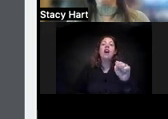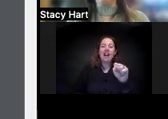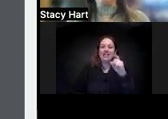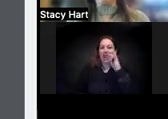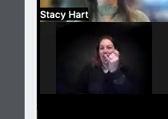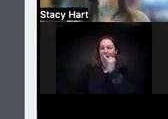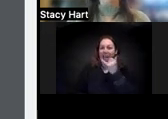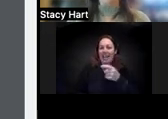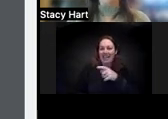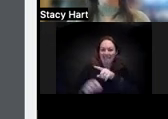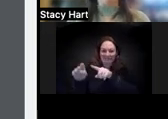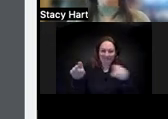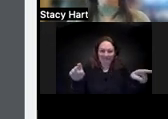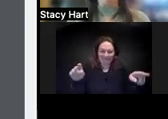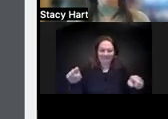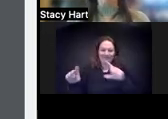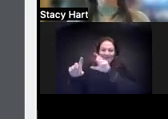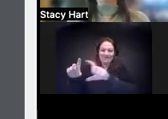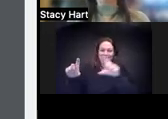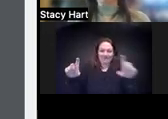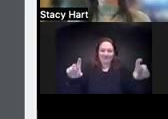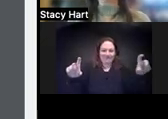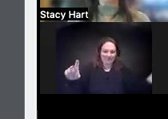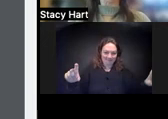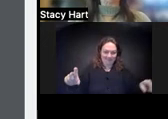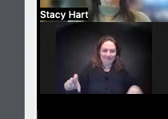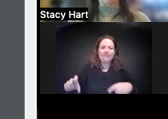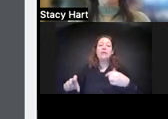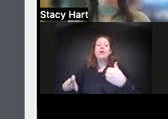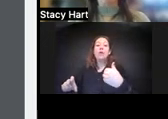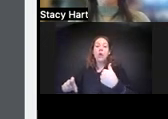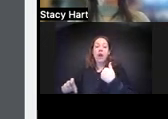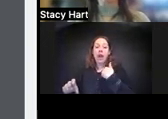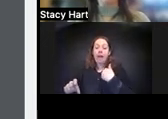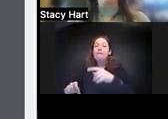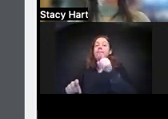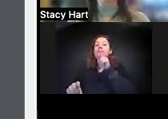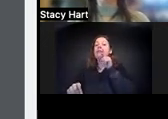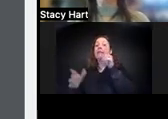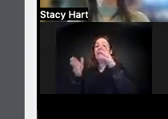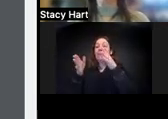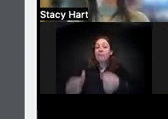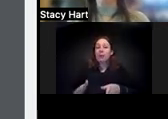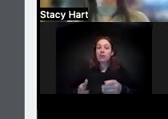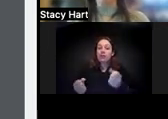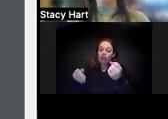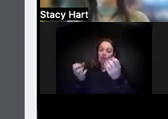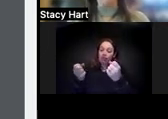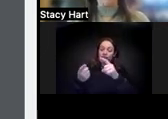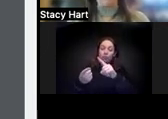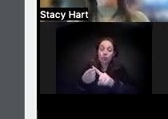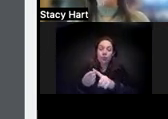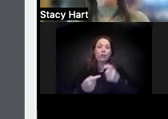look like. A communication operator connects someone who is deaf and signs to someone who